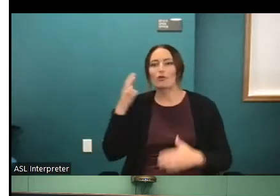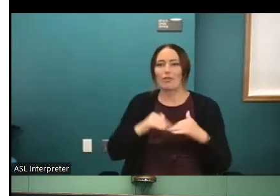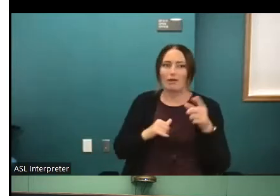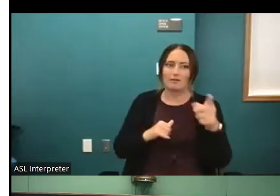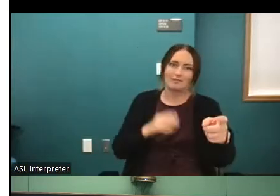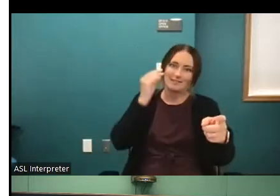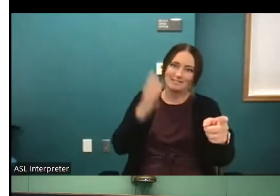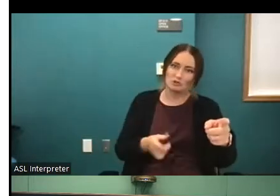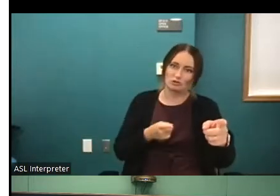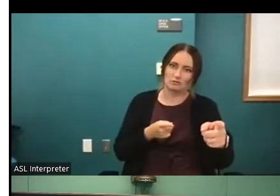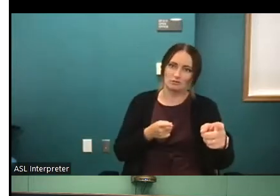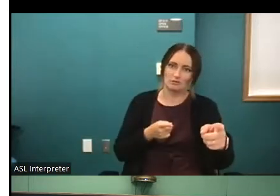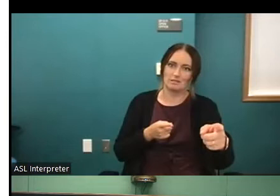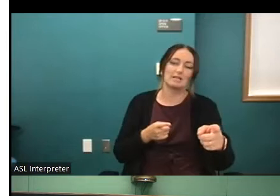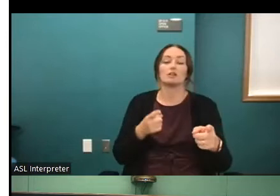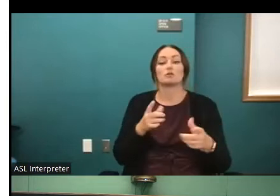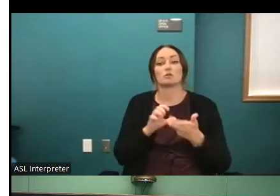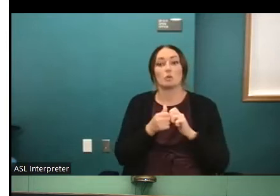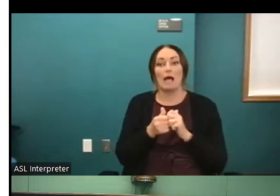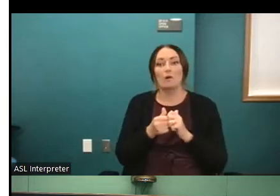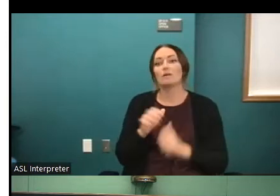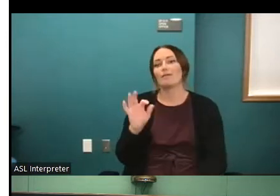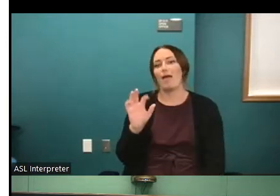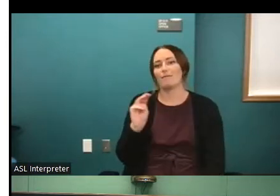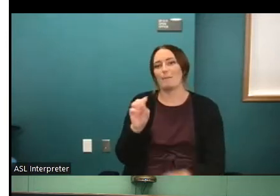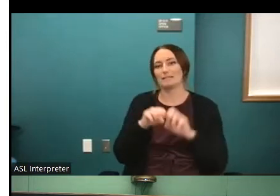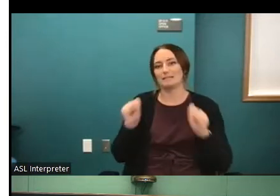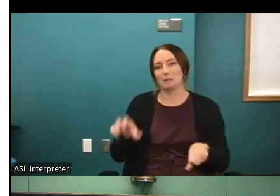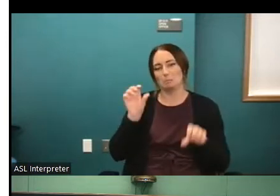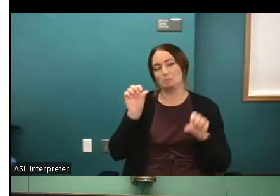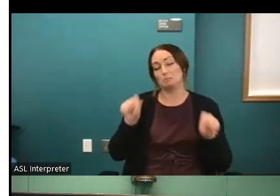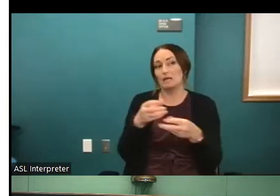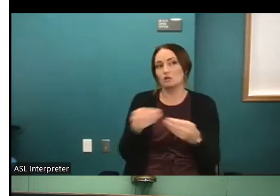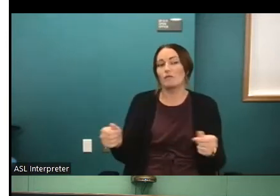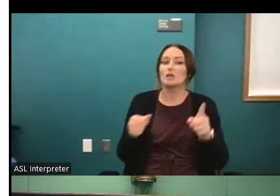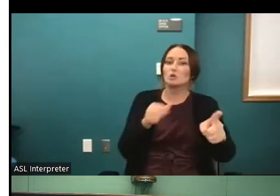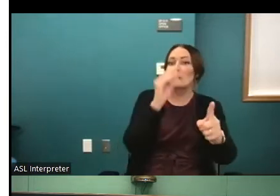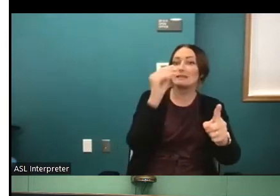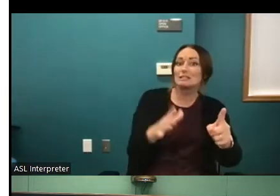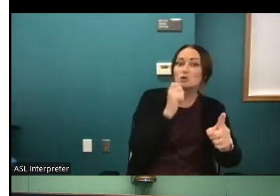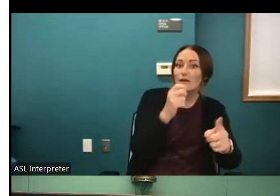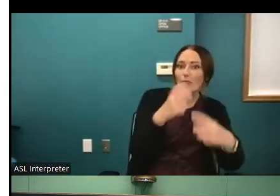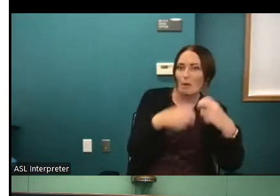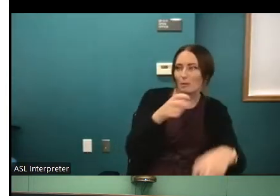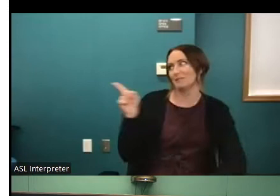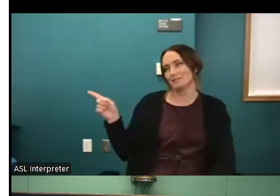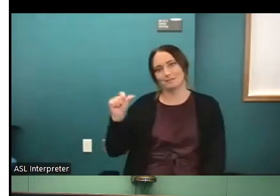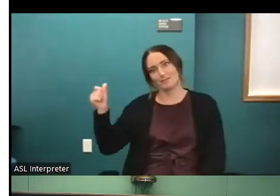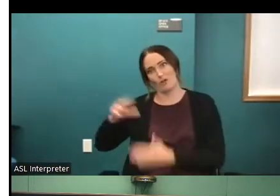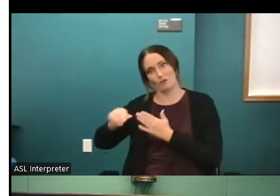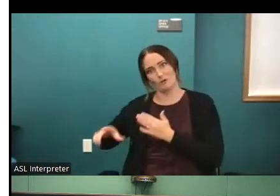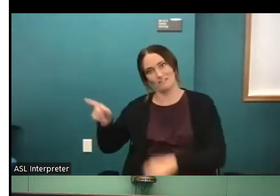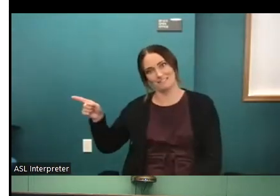this. The best way to get rid of that is a FM system. Which they're using, so the teacher's not the problem, great. it's the kid It's that's the other making a kid. comment front versus